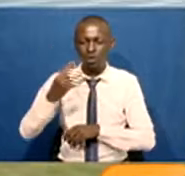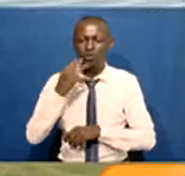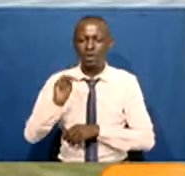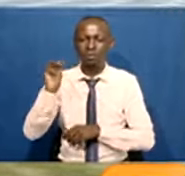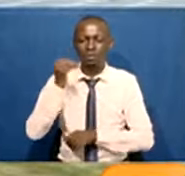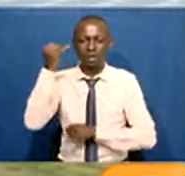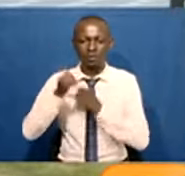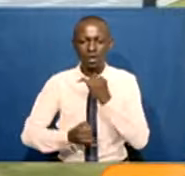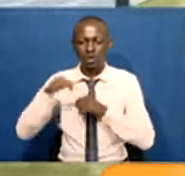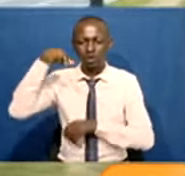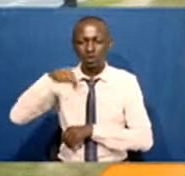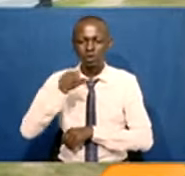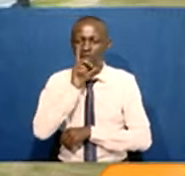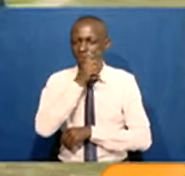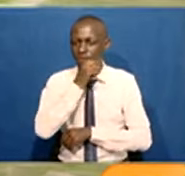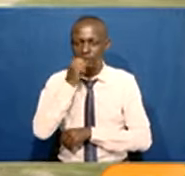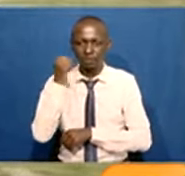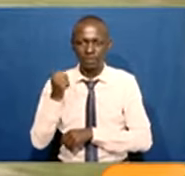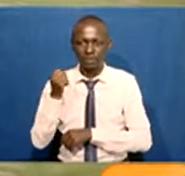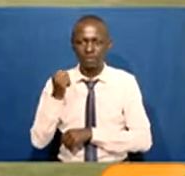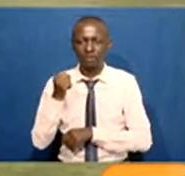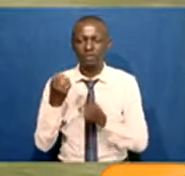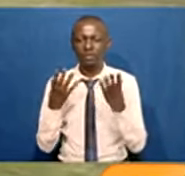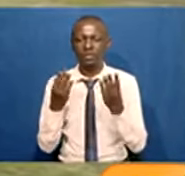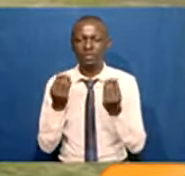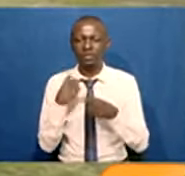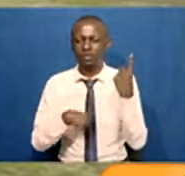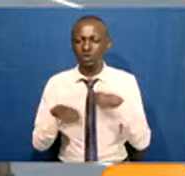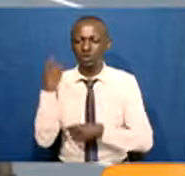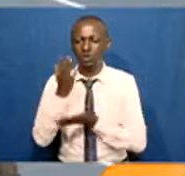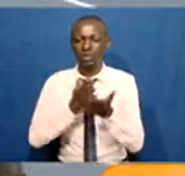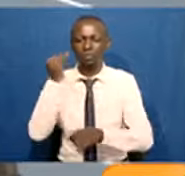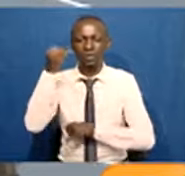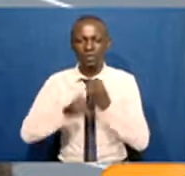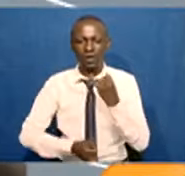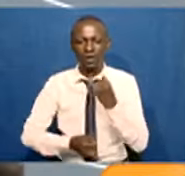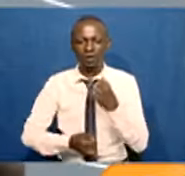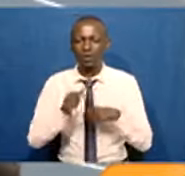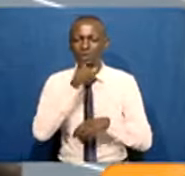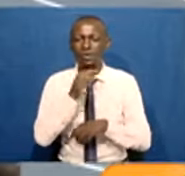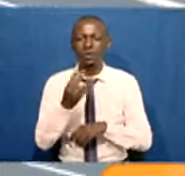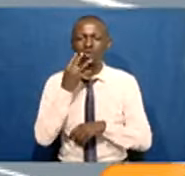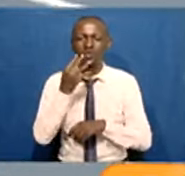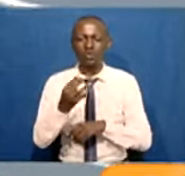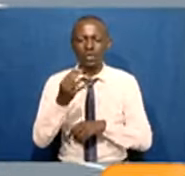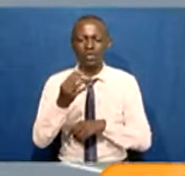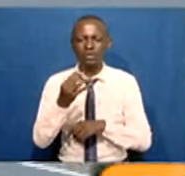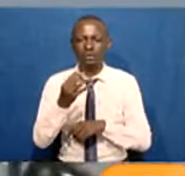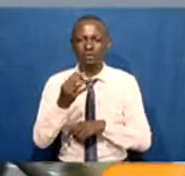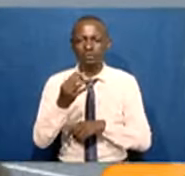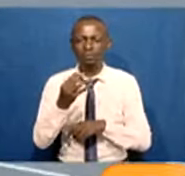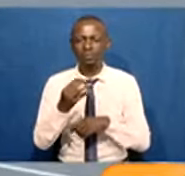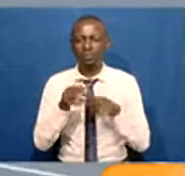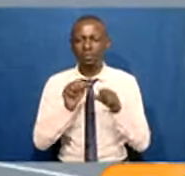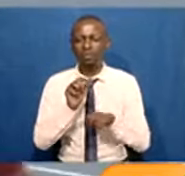in 52.18 seconds, cruising to an easy win in the semi-finals. In the men's 400 meters, Kennedy Kimeo and